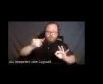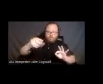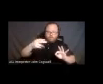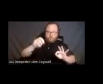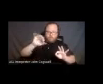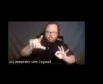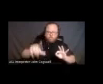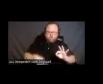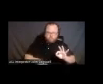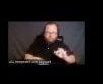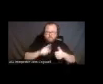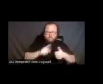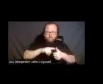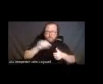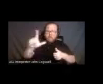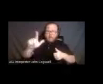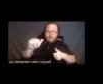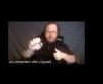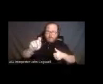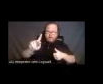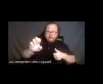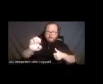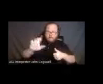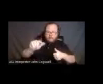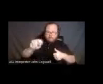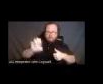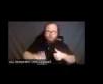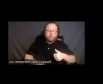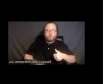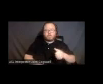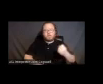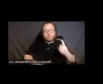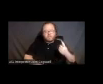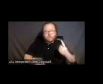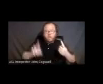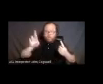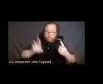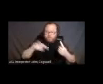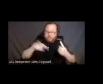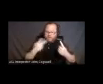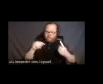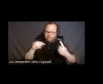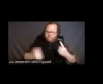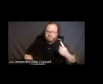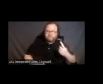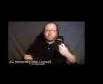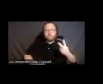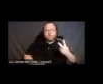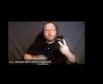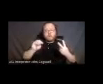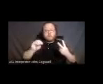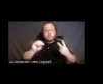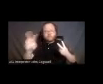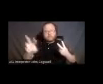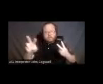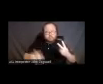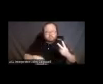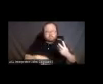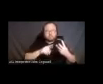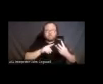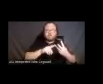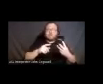Elsinore, Riverside, which has 2 teams, Moreno Valley, Hemet,